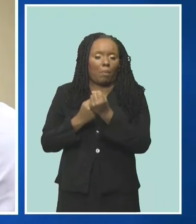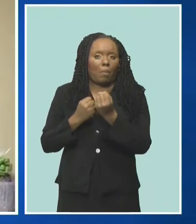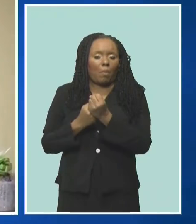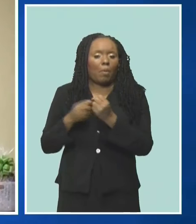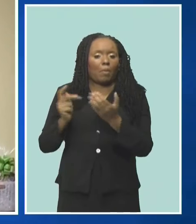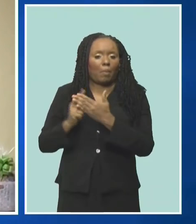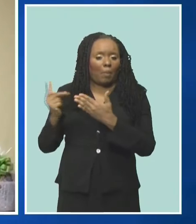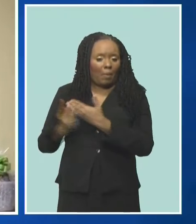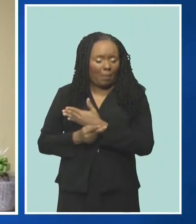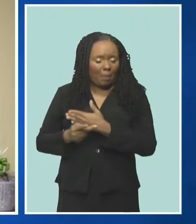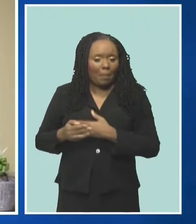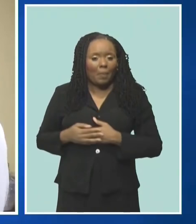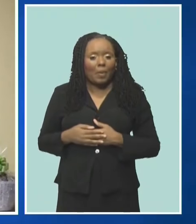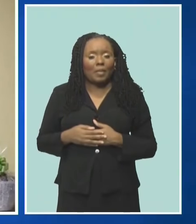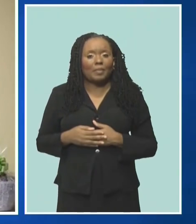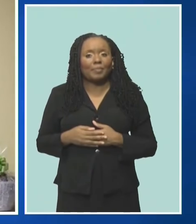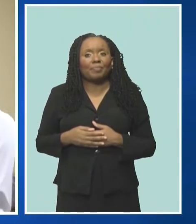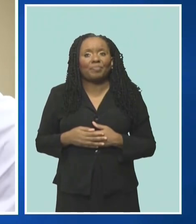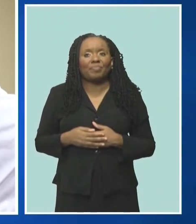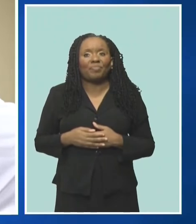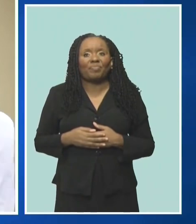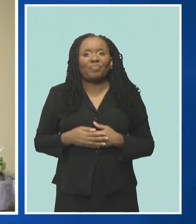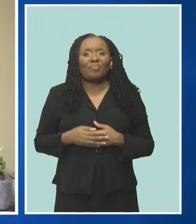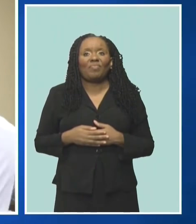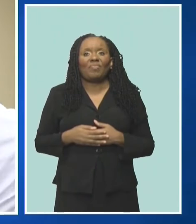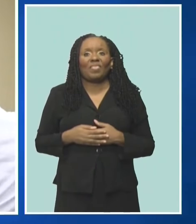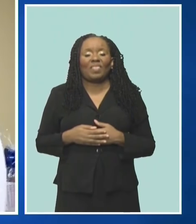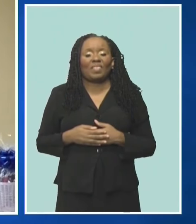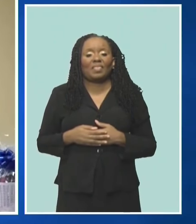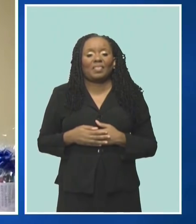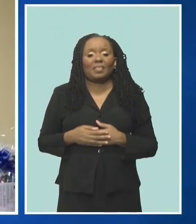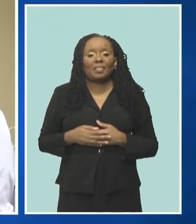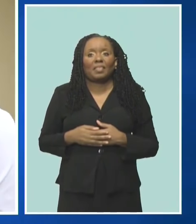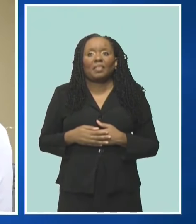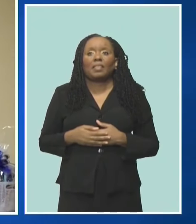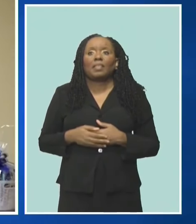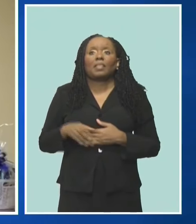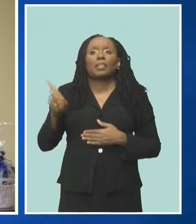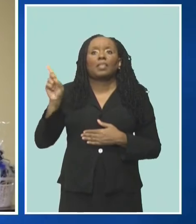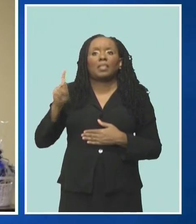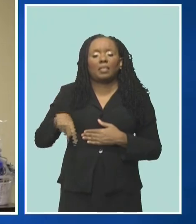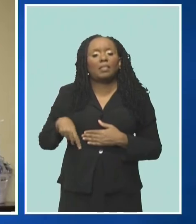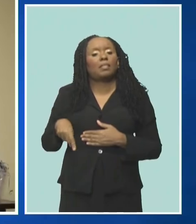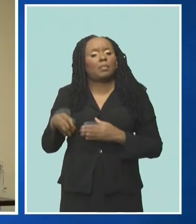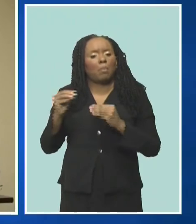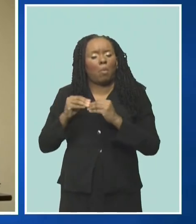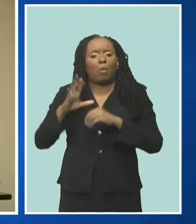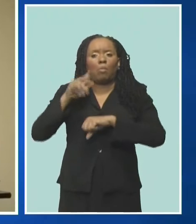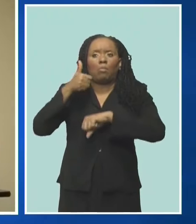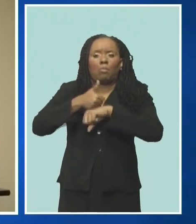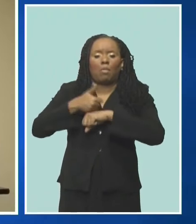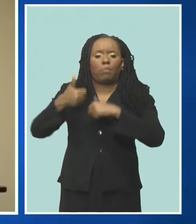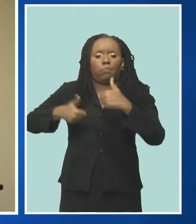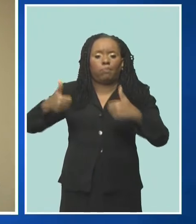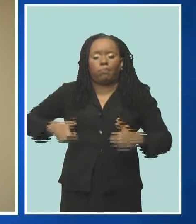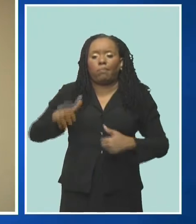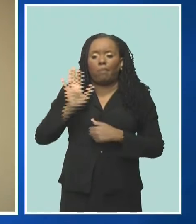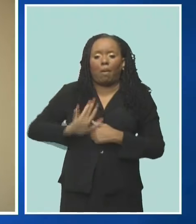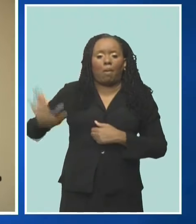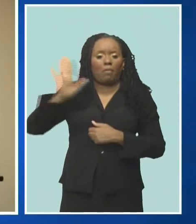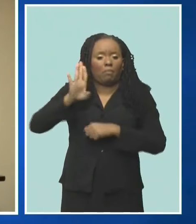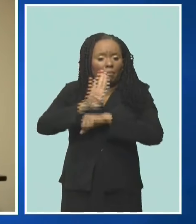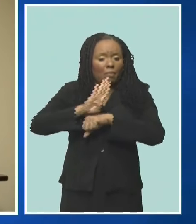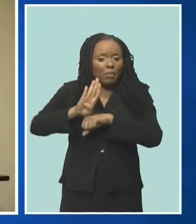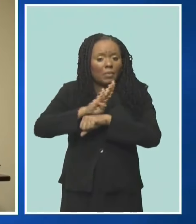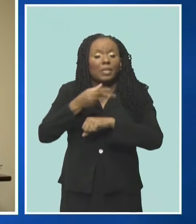the program. Mr. Blackmun adds it needs to be duplicated across Barbados and the wider CARICOM region,